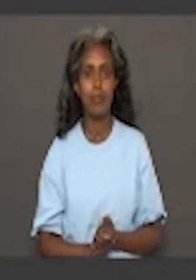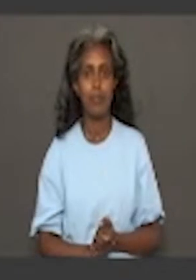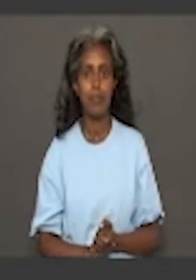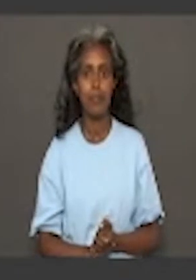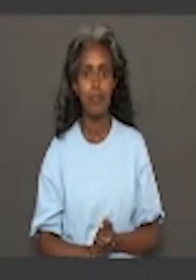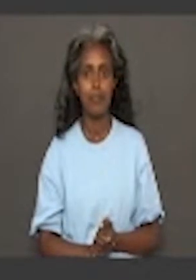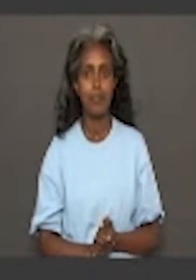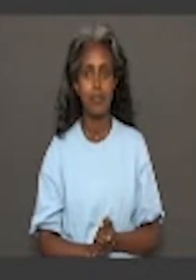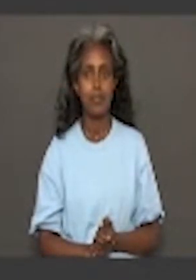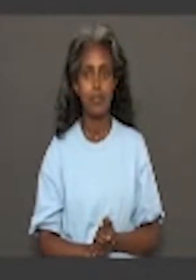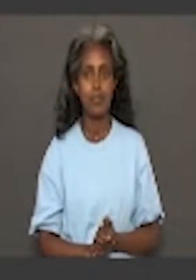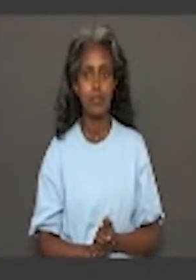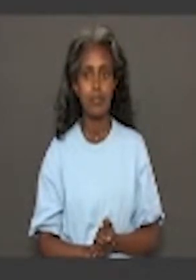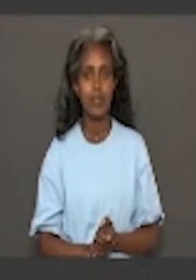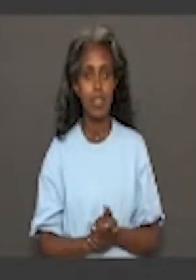0.20.